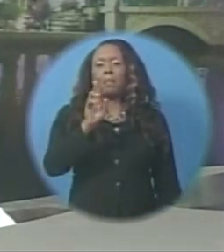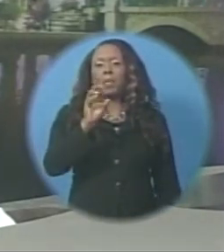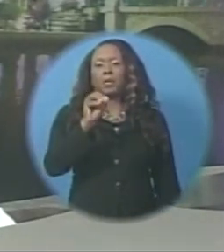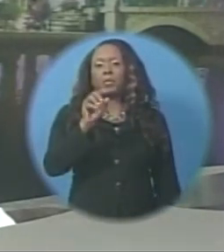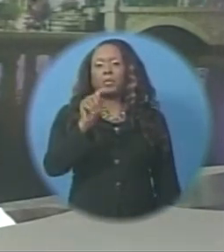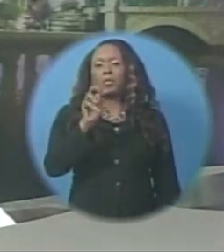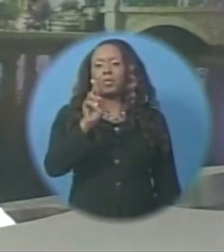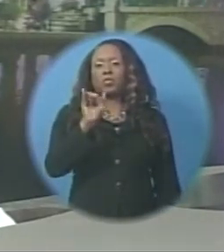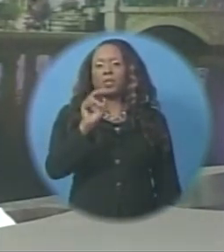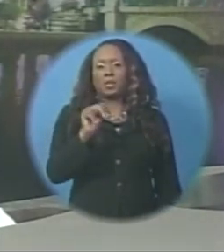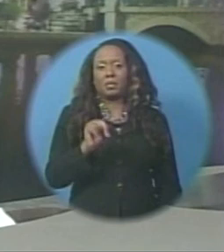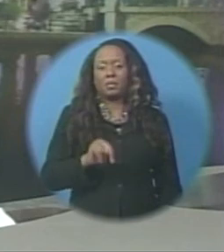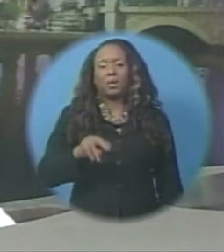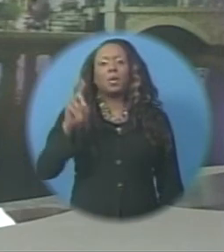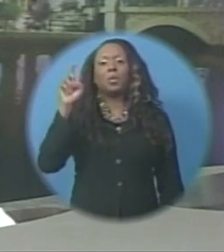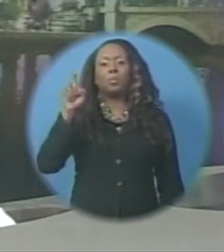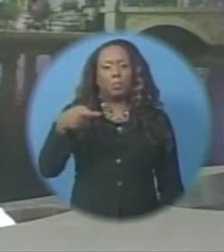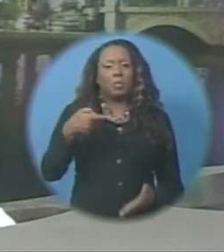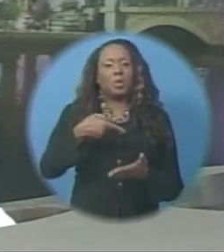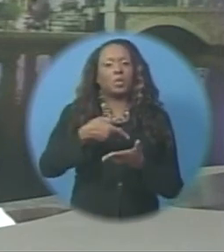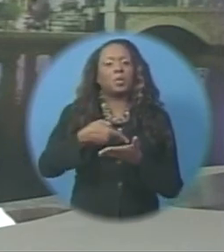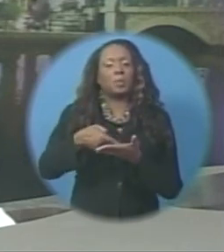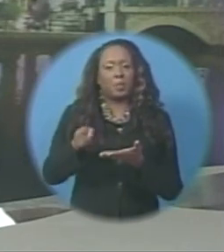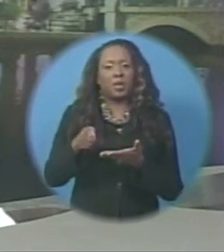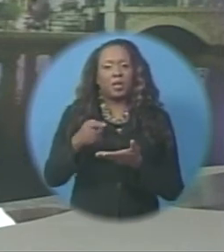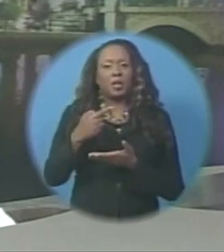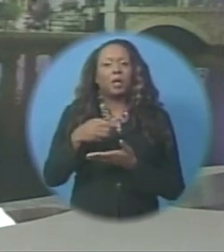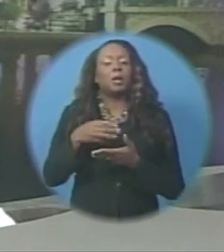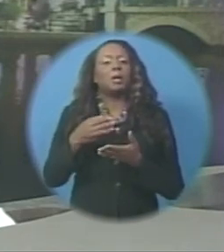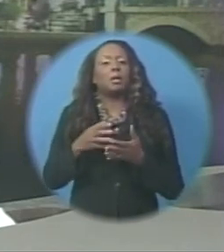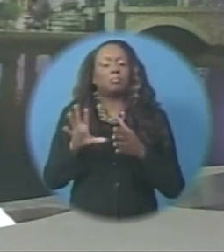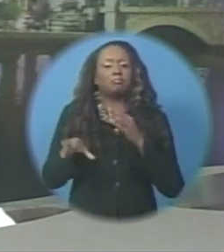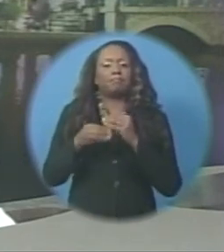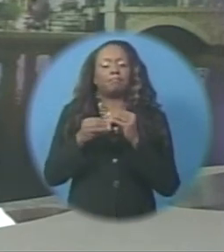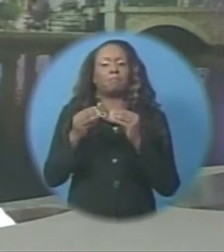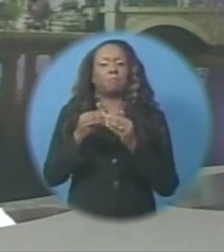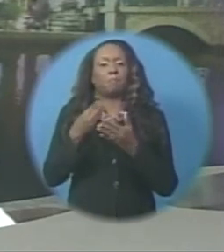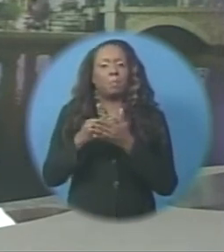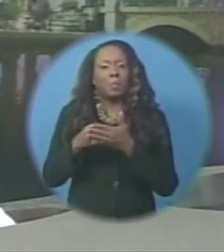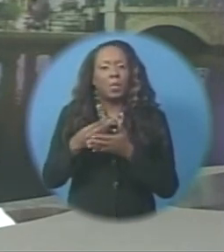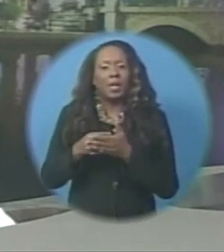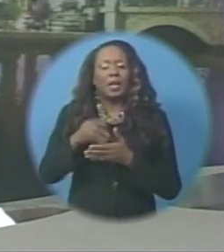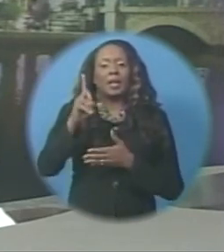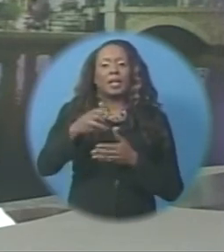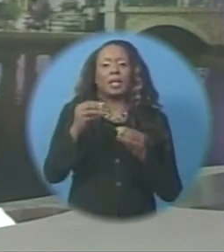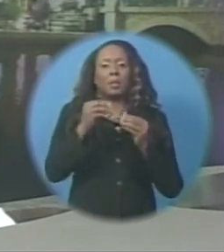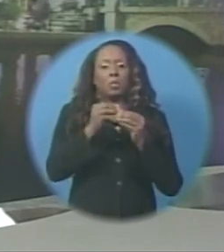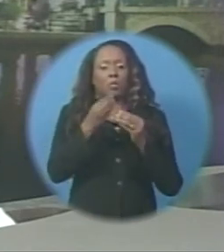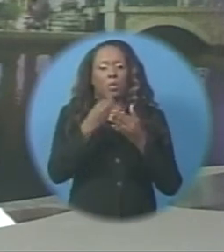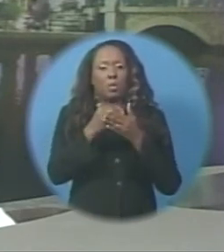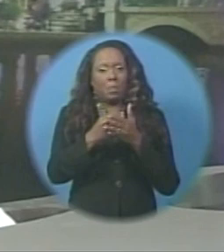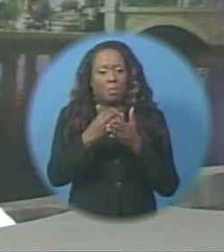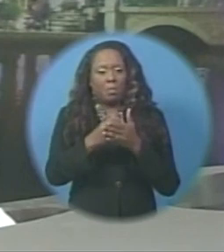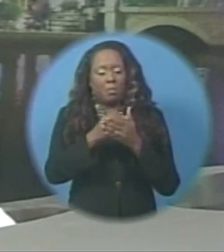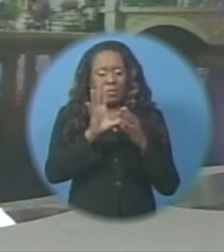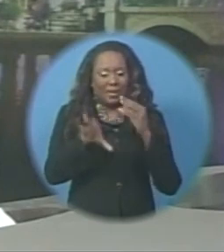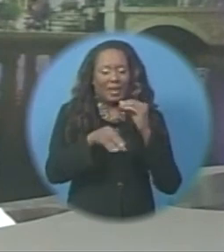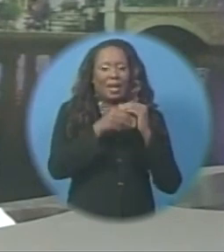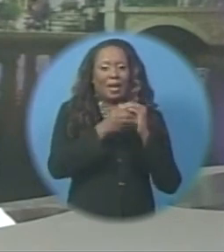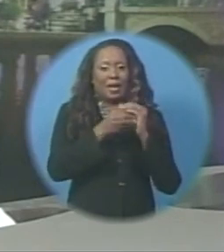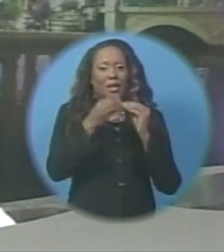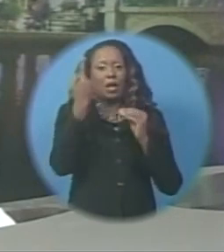also says it must pay recent wage hikes by cutting costs and seeking fresh capital itself, even as he promises